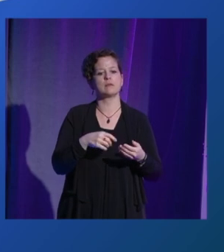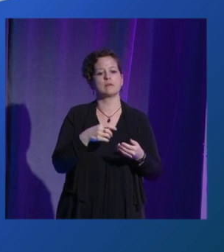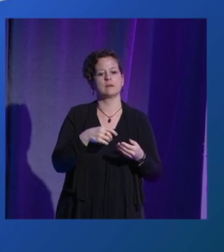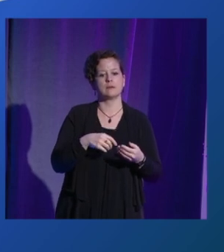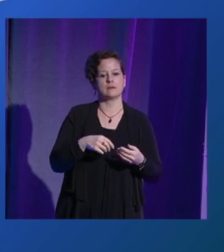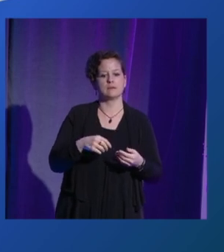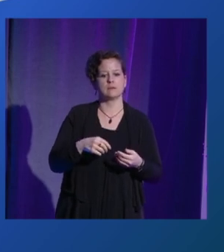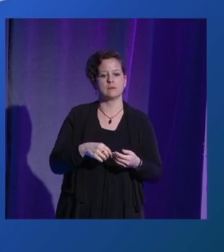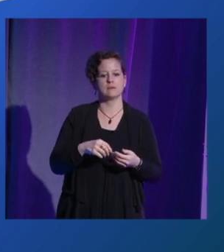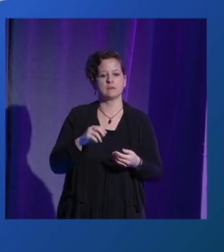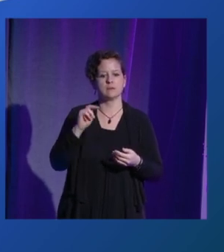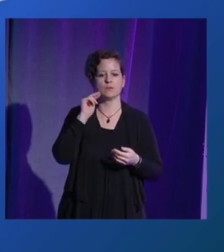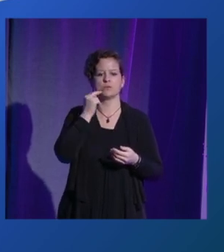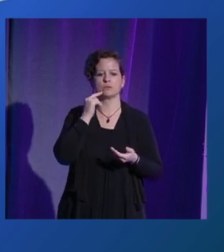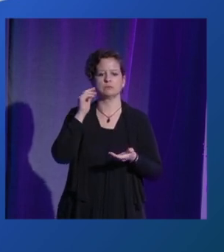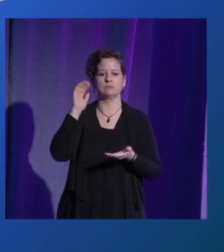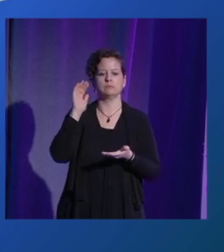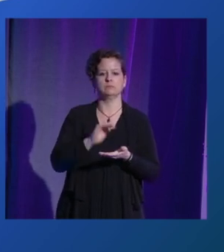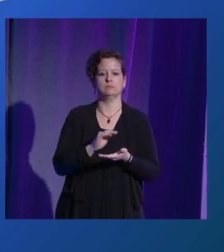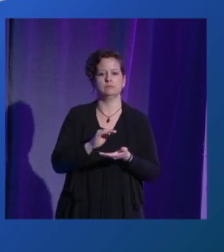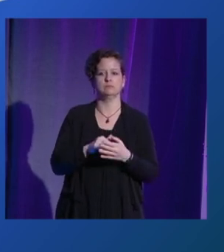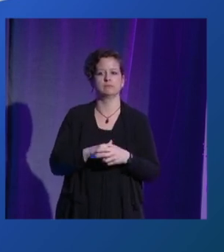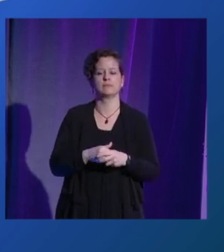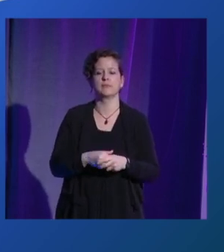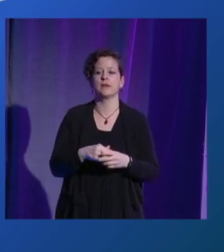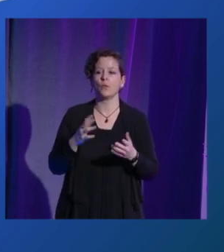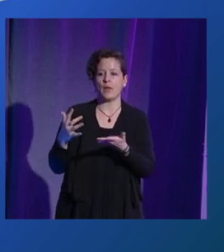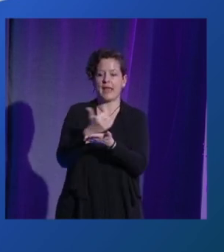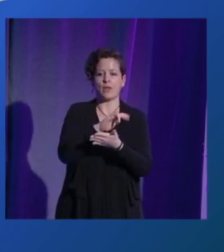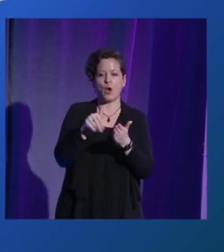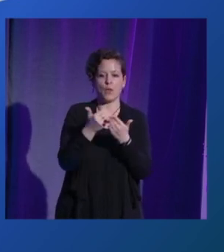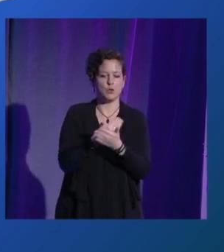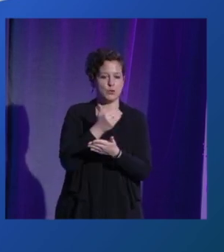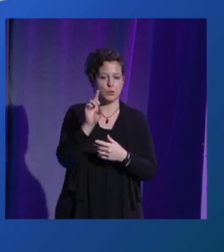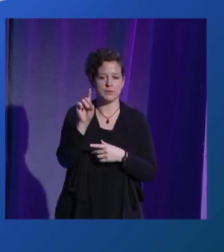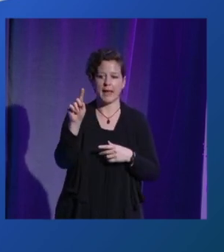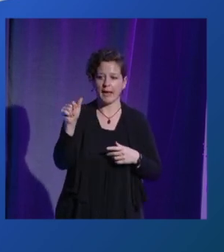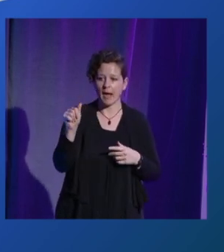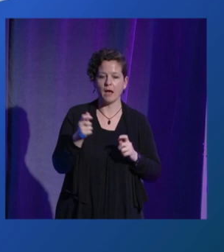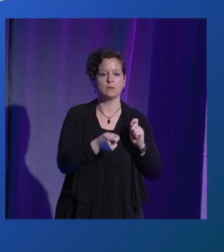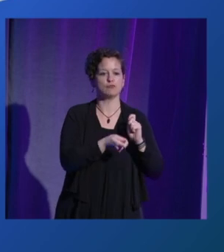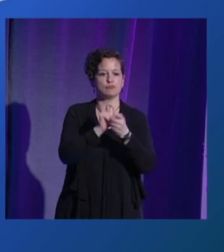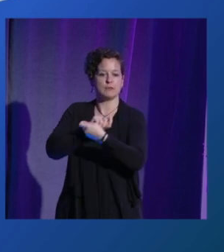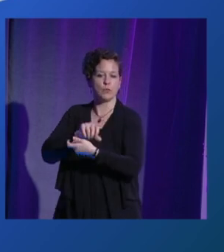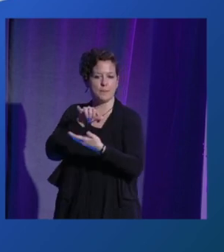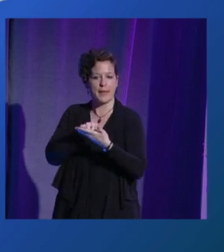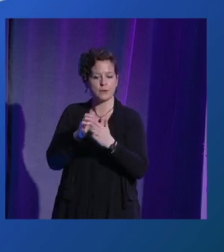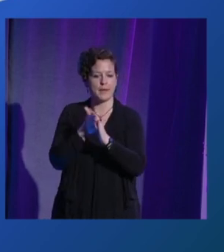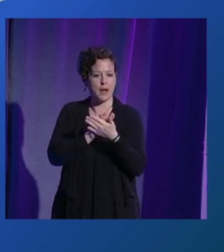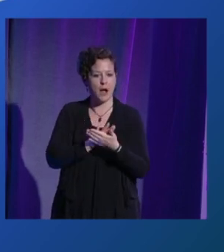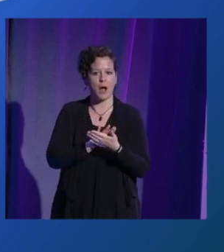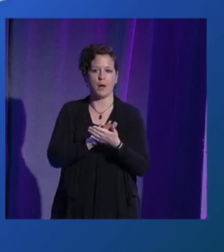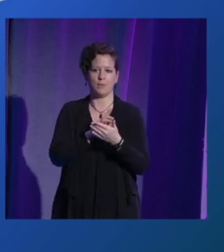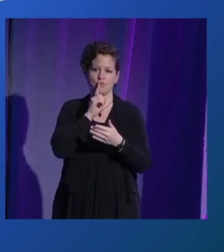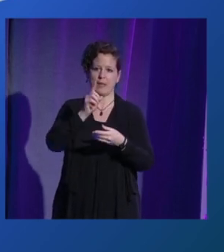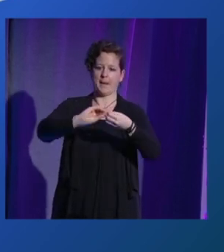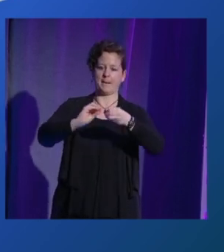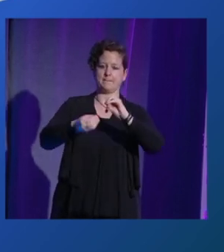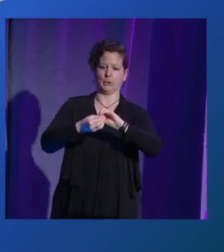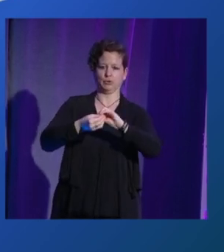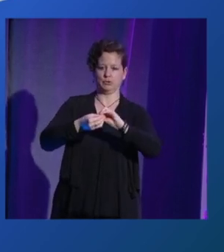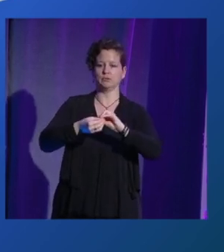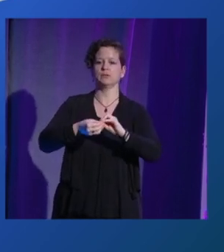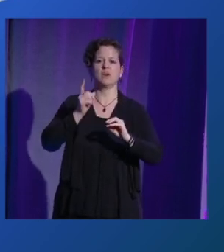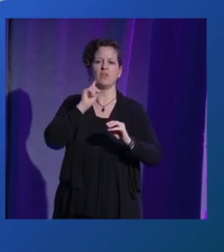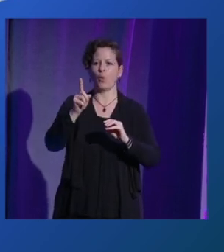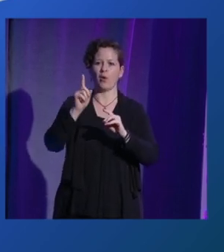impacts of climate change can we can we gather all of this big data um and transform it into um metrics for you know